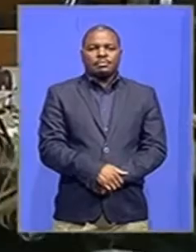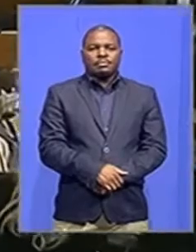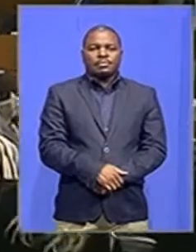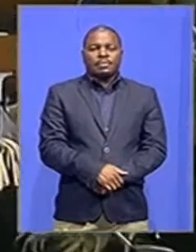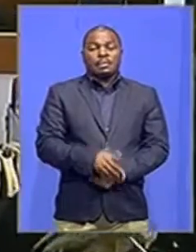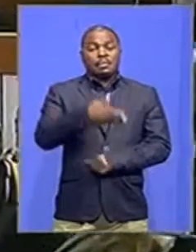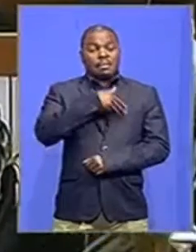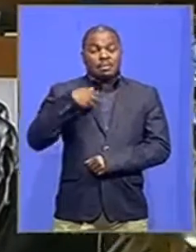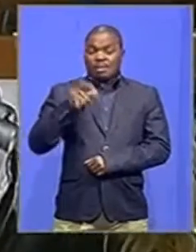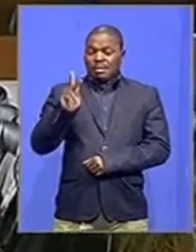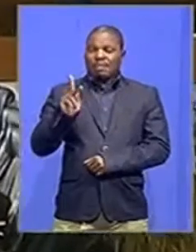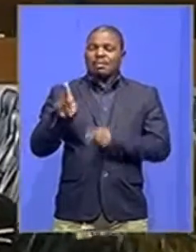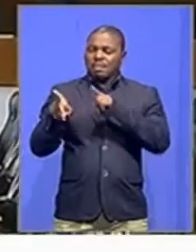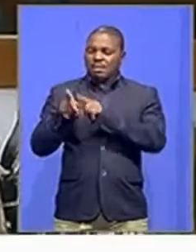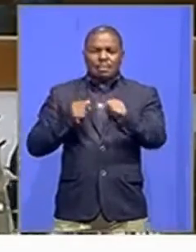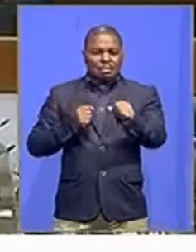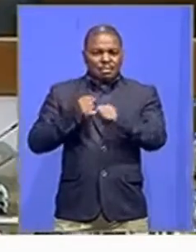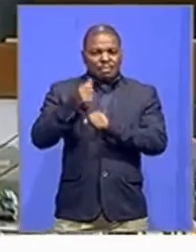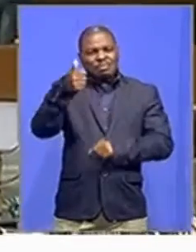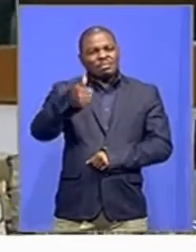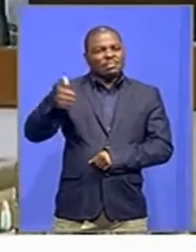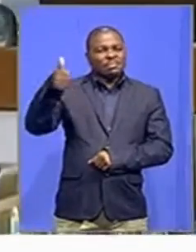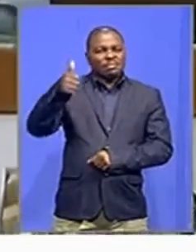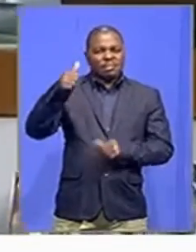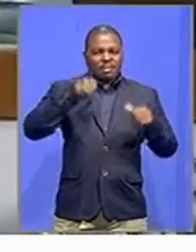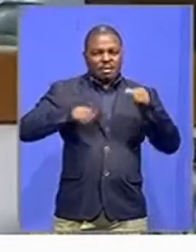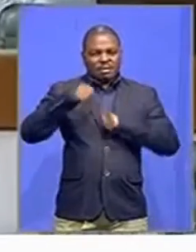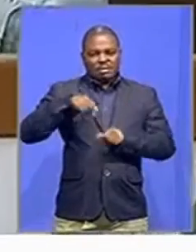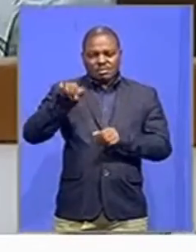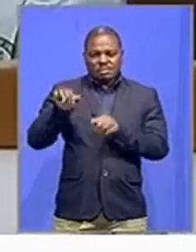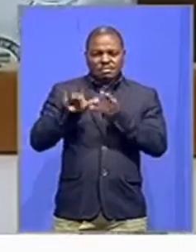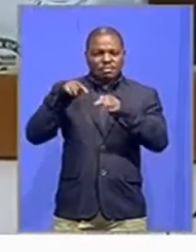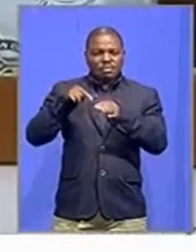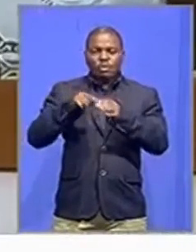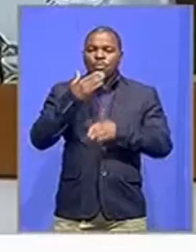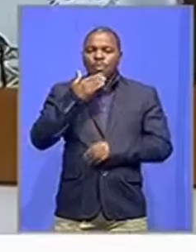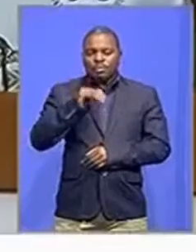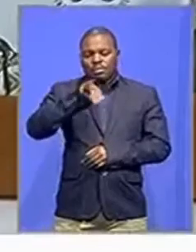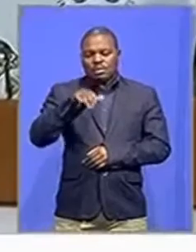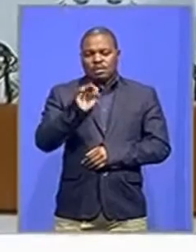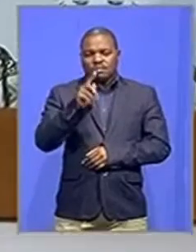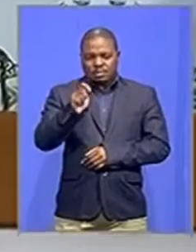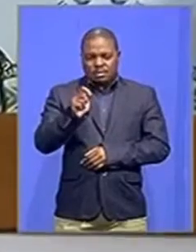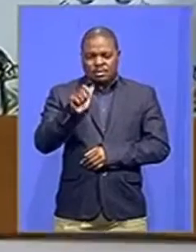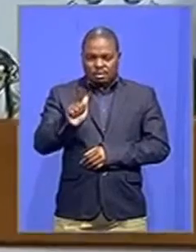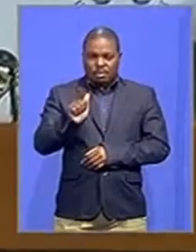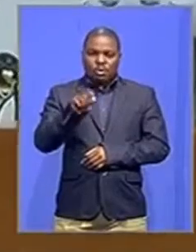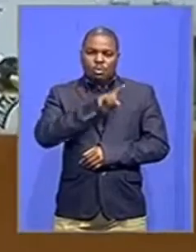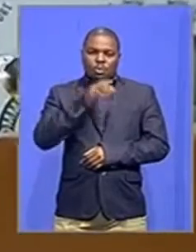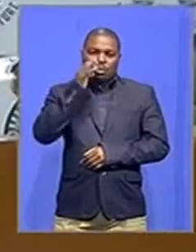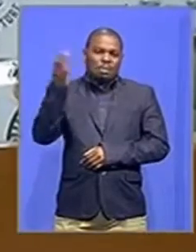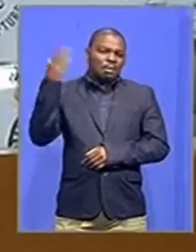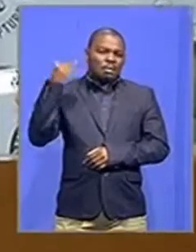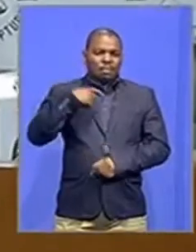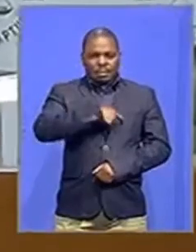Ms K o tiišeditše bohlatse bja molaodikakaretšo wa nakwana wa lekala la Tshireletso ya Mmuso Louisa Jafta bja gore mogatša mopresidente